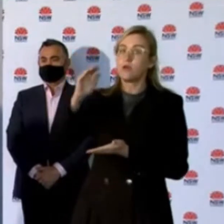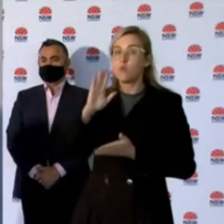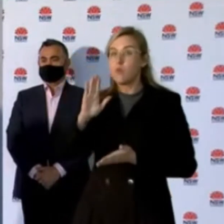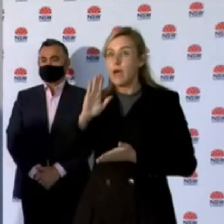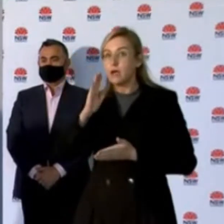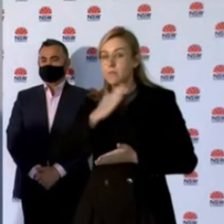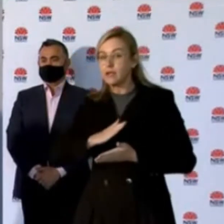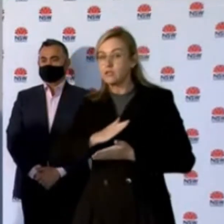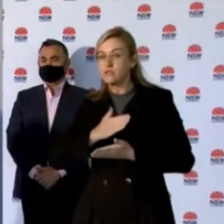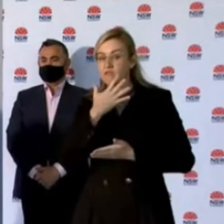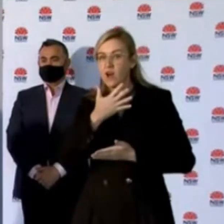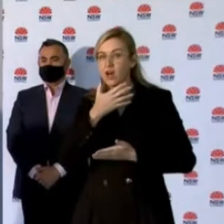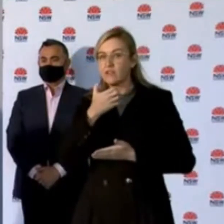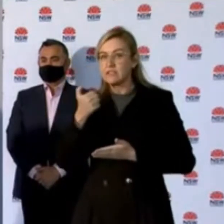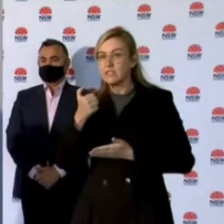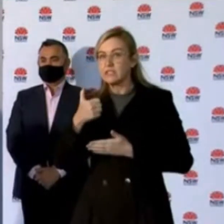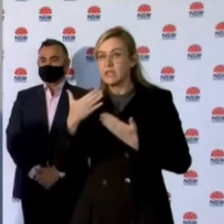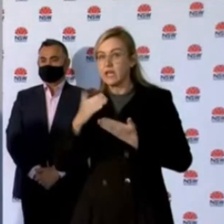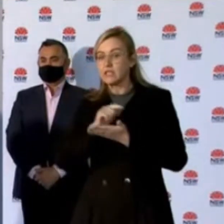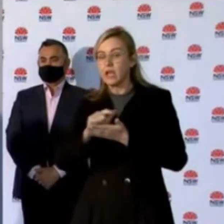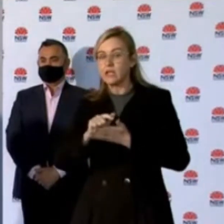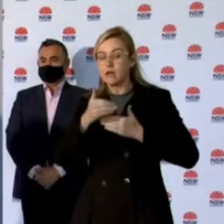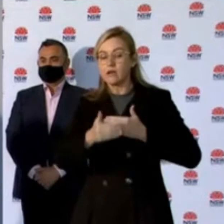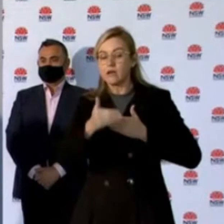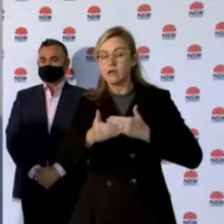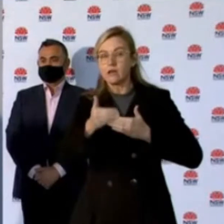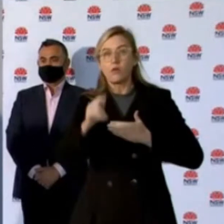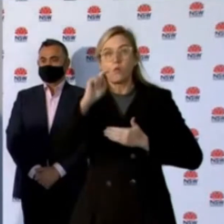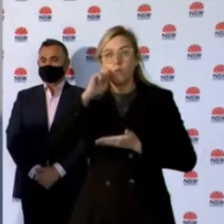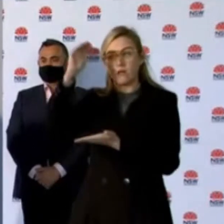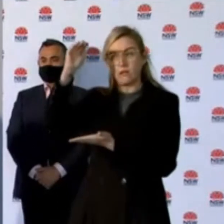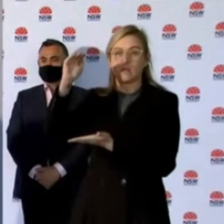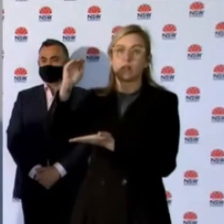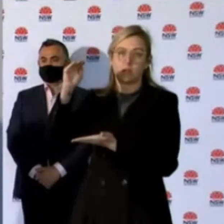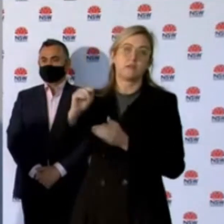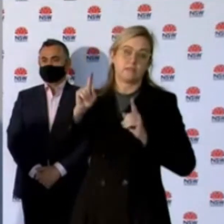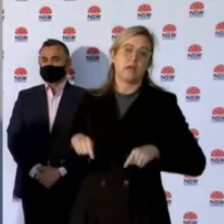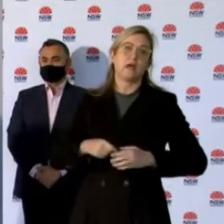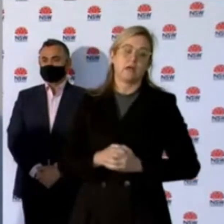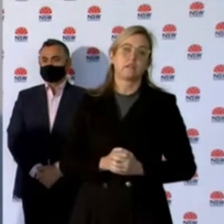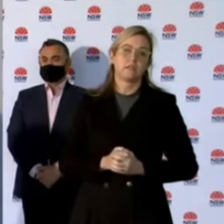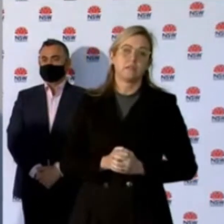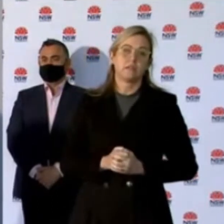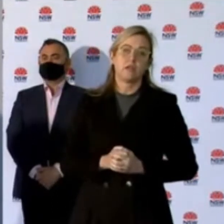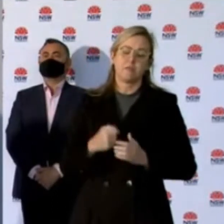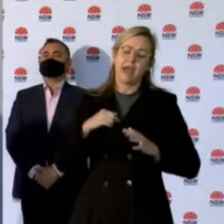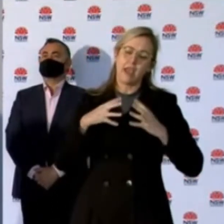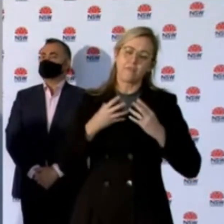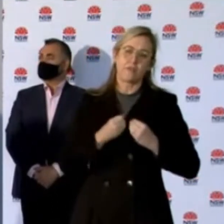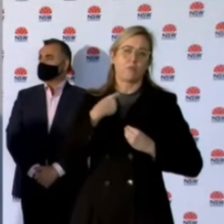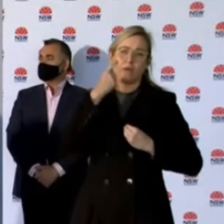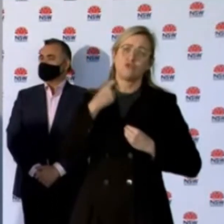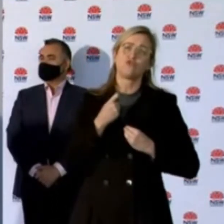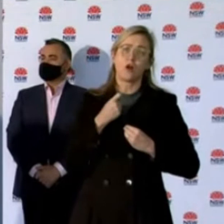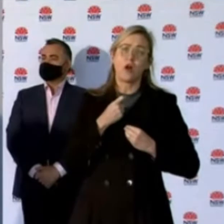I'm convinced that working together we will start to see those numbers nudge, and we are throwing all of our resources and all of our efforts to making